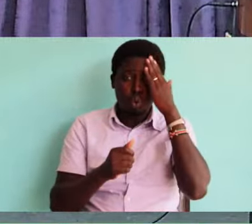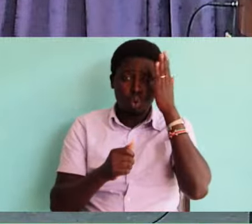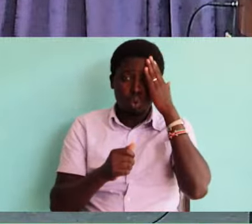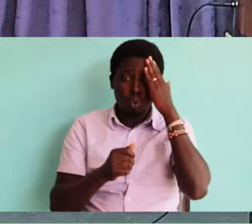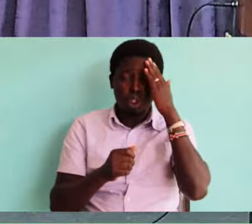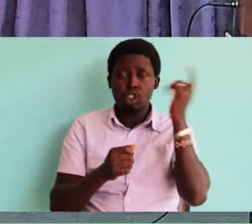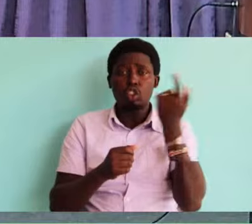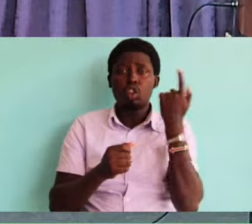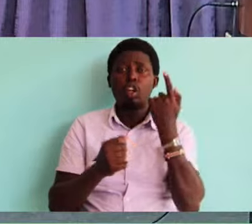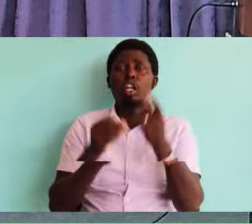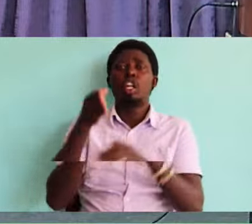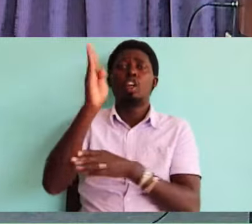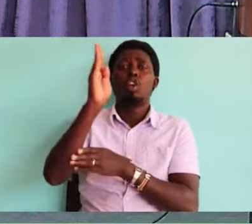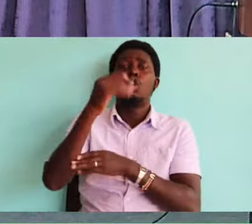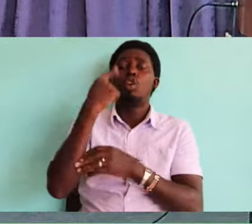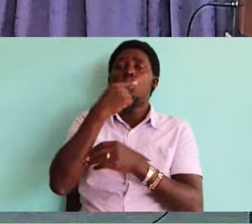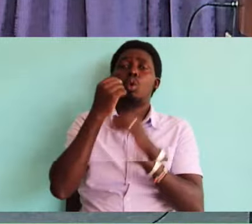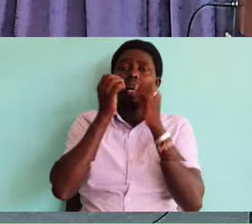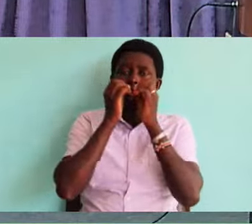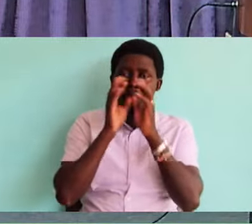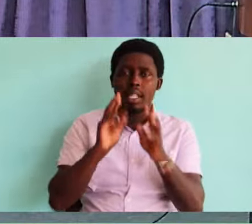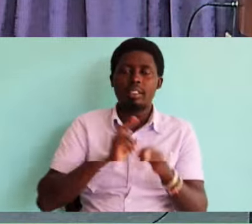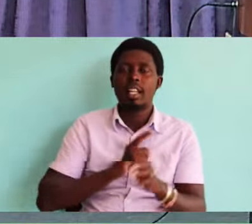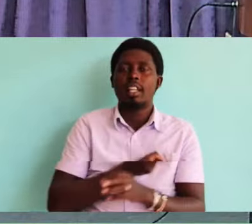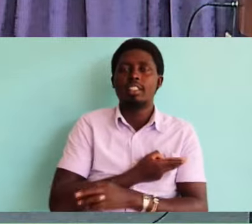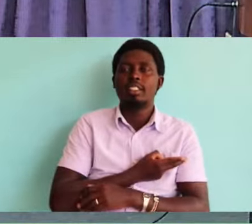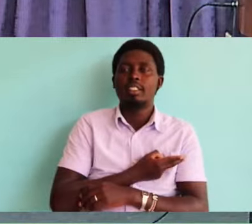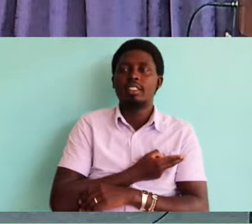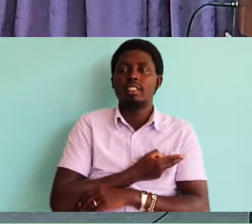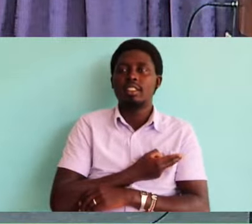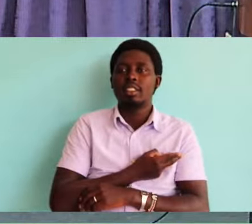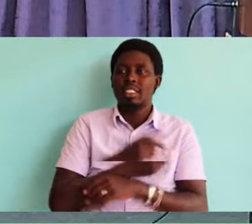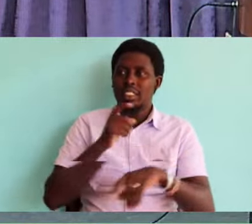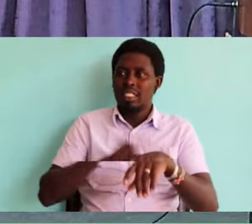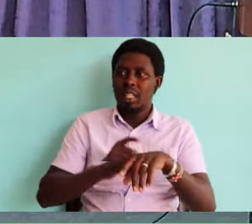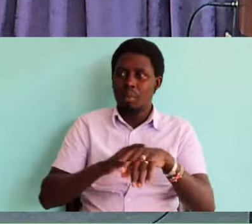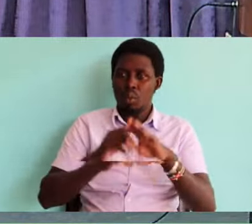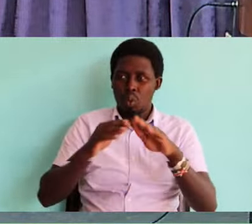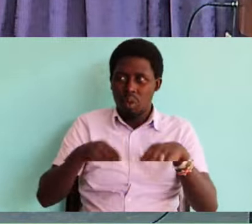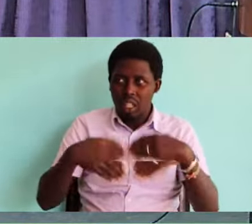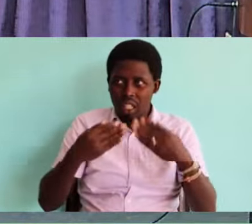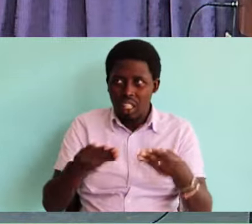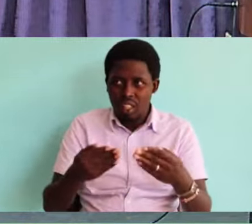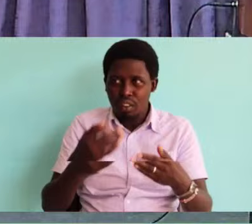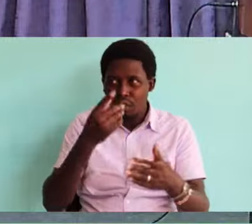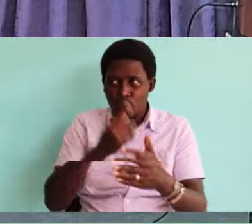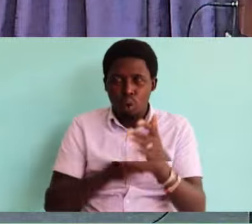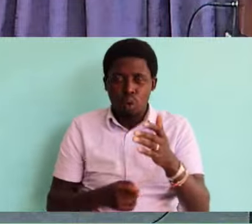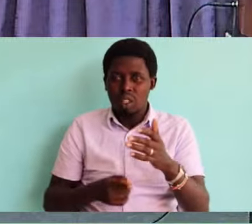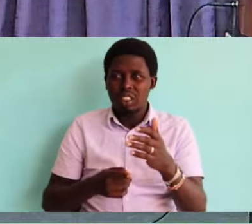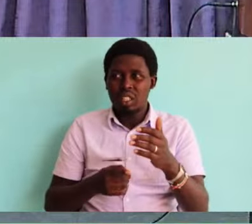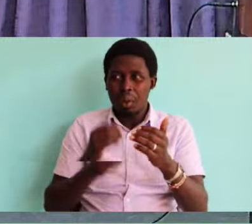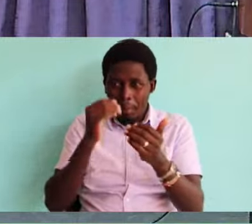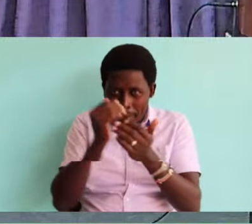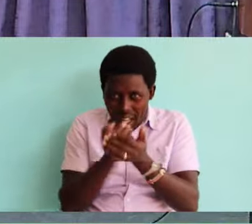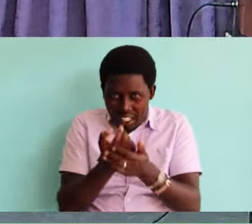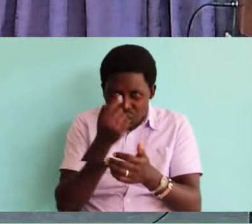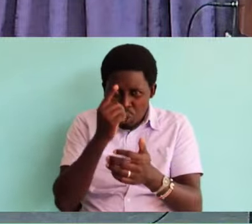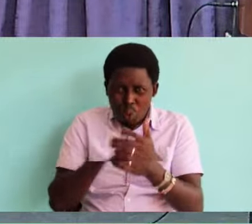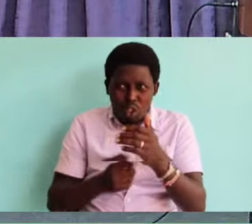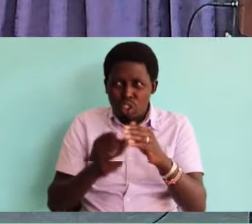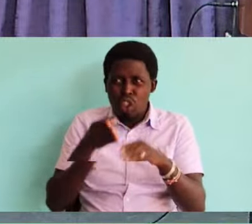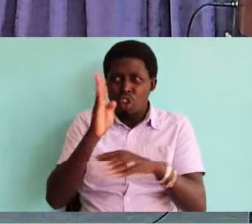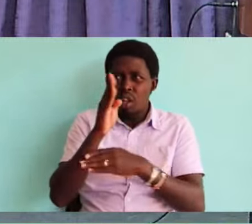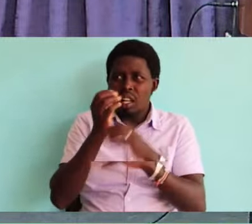the one who has blessed us. So when we give part of what we have or what God has blessed